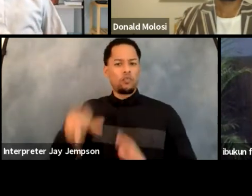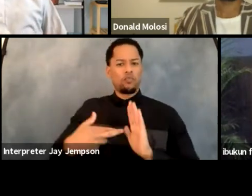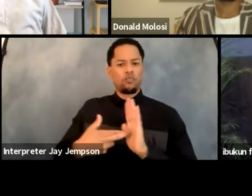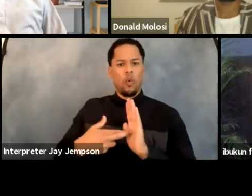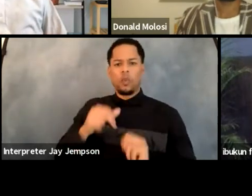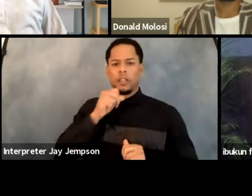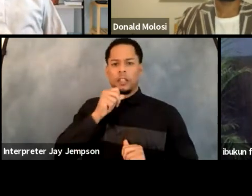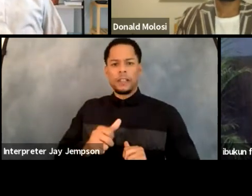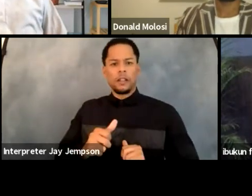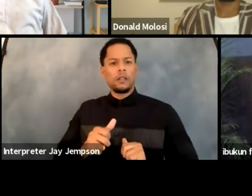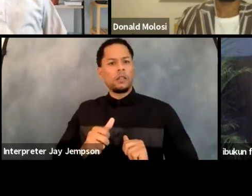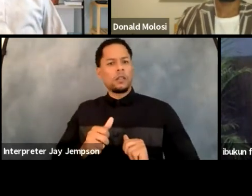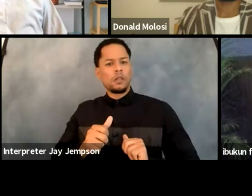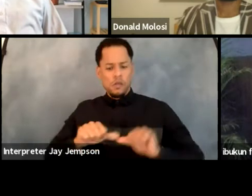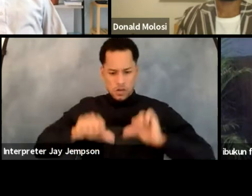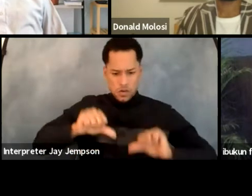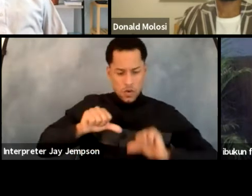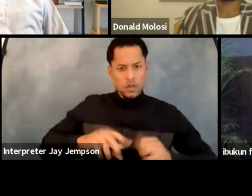floor.